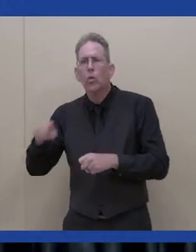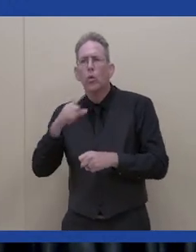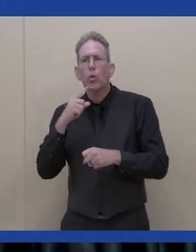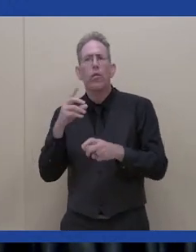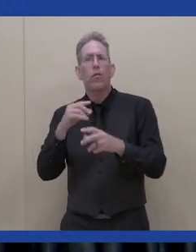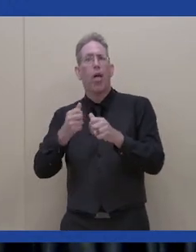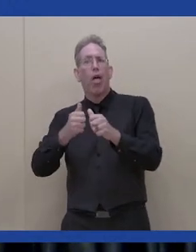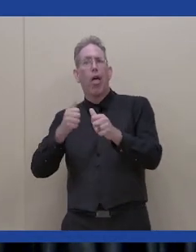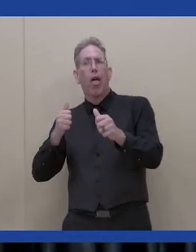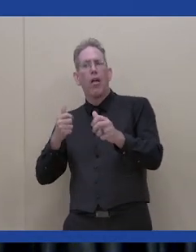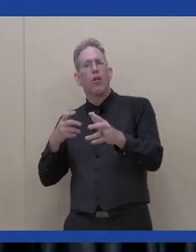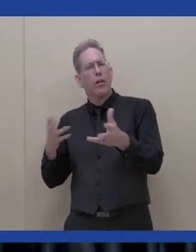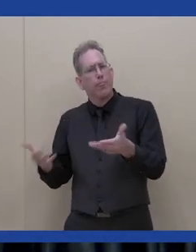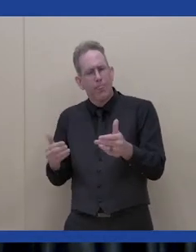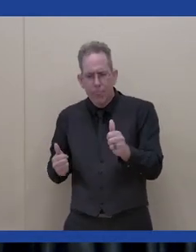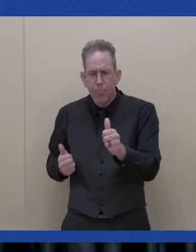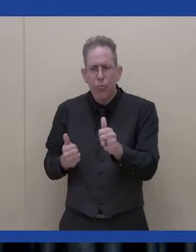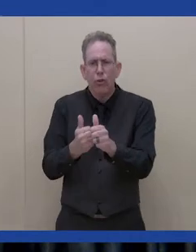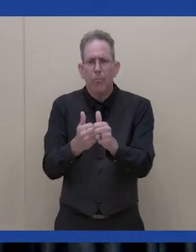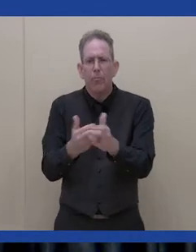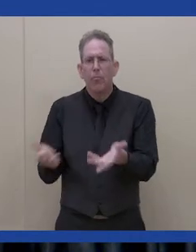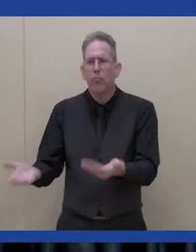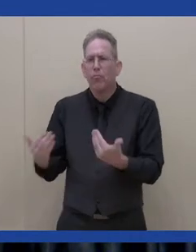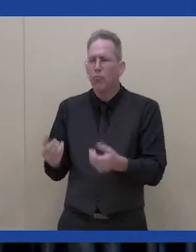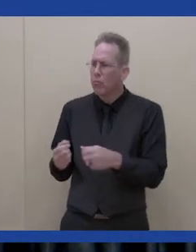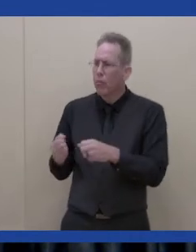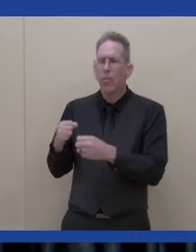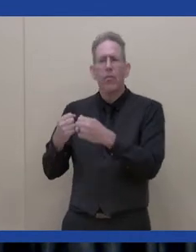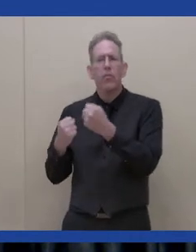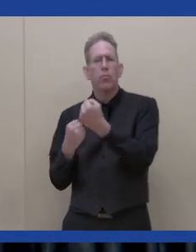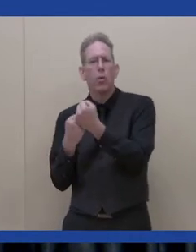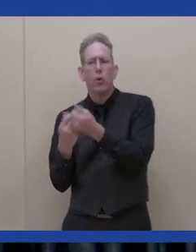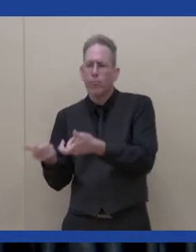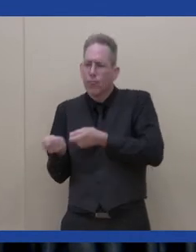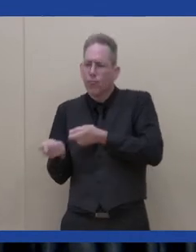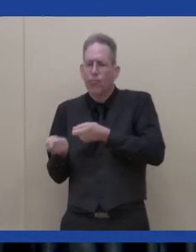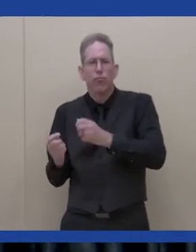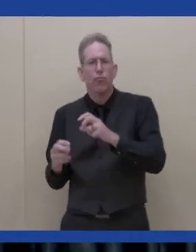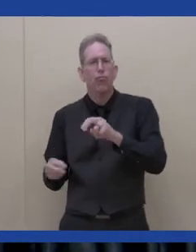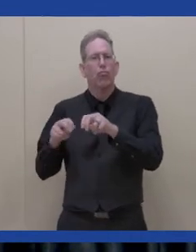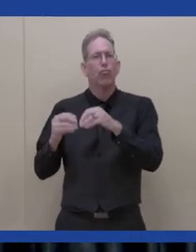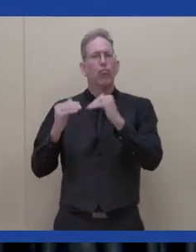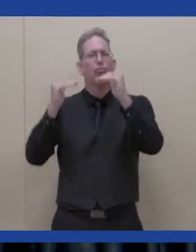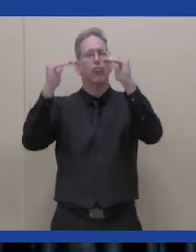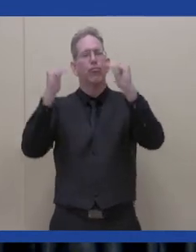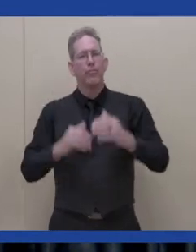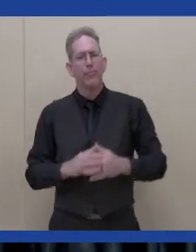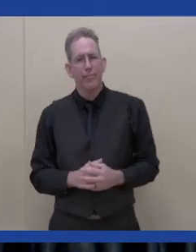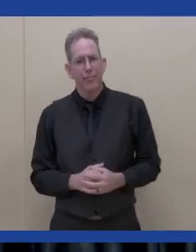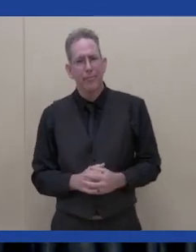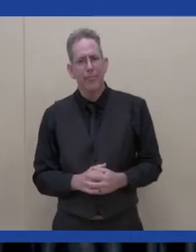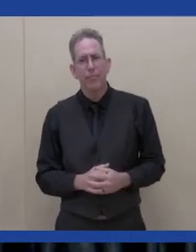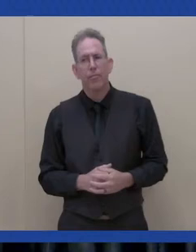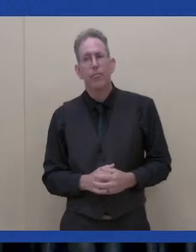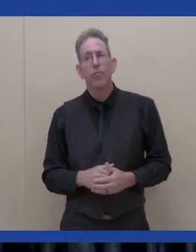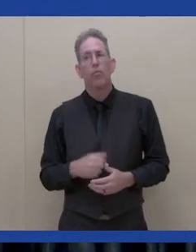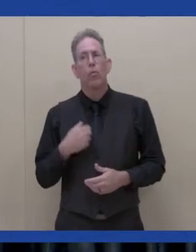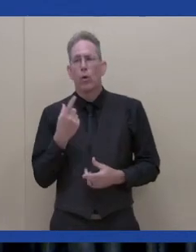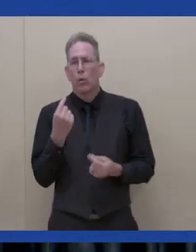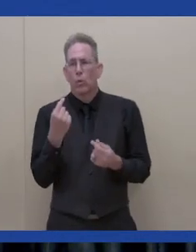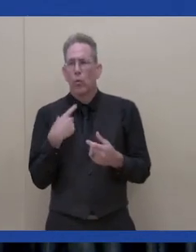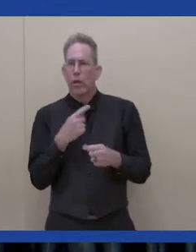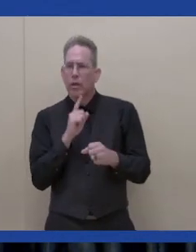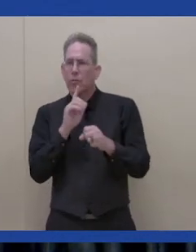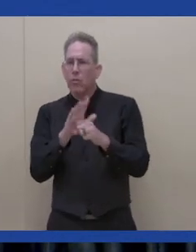important issue. At least one step we can take is to collectively commit ourselves to following our rules and